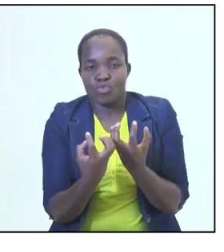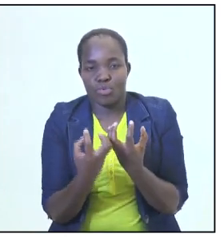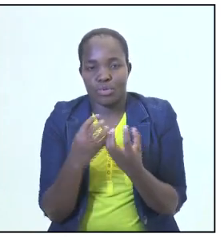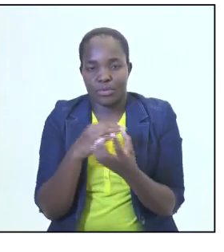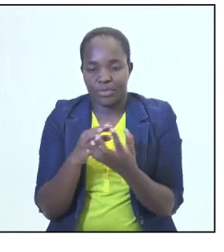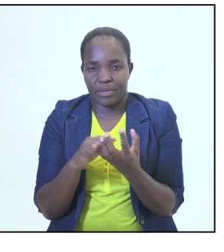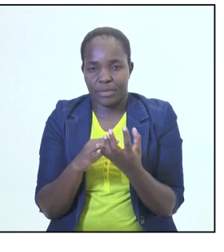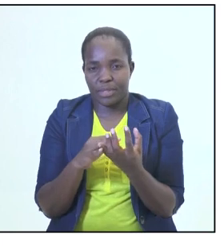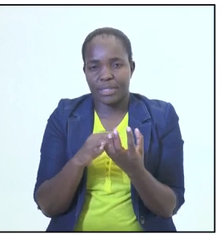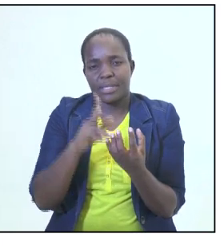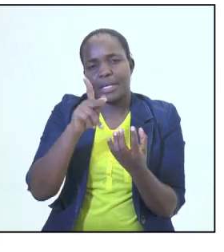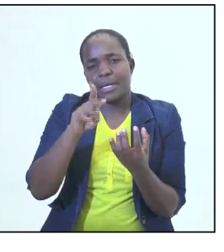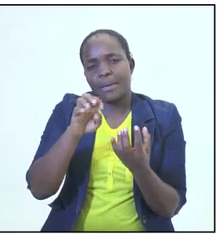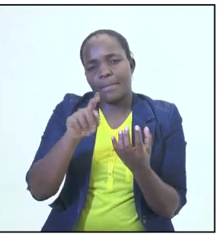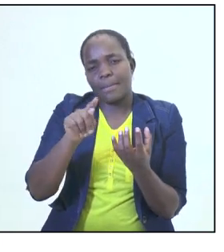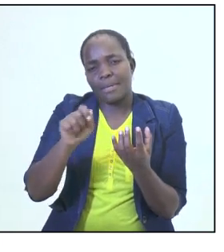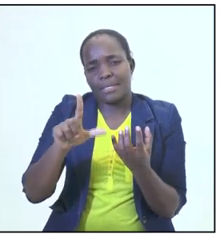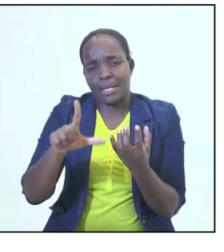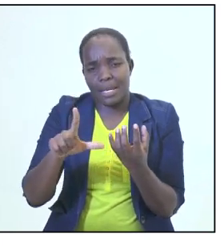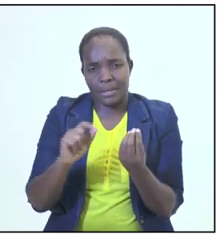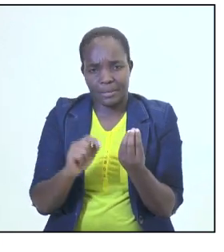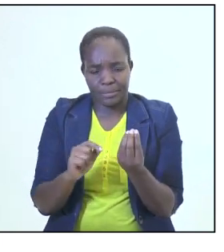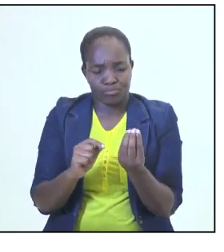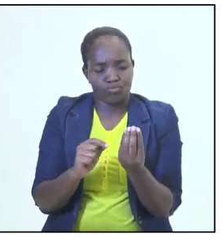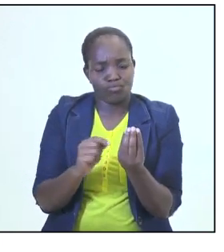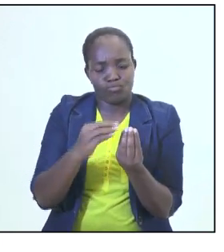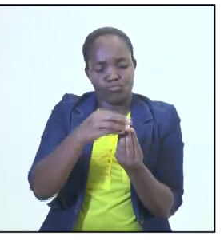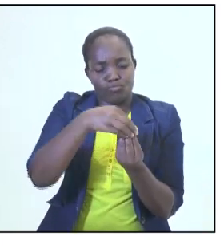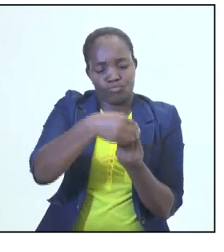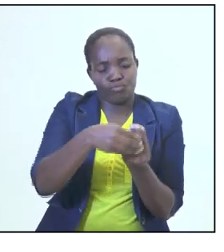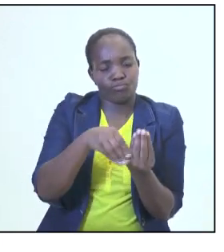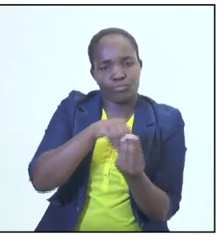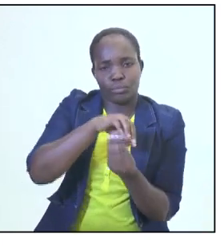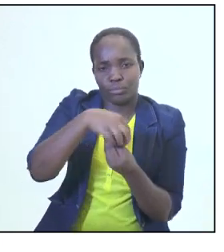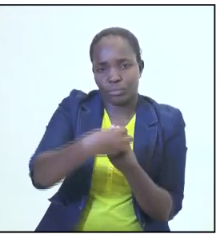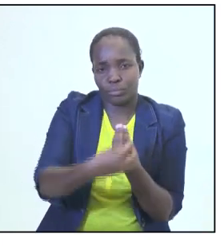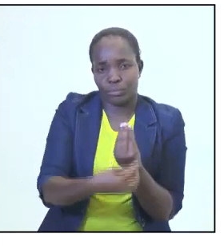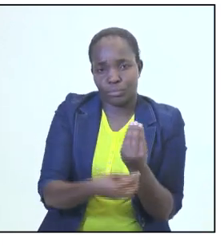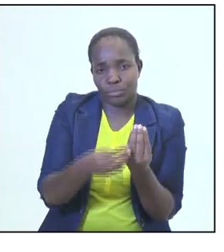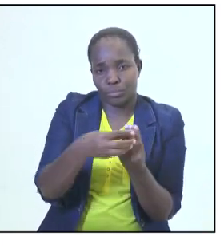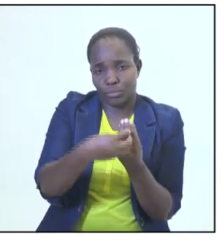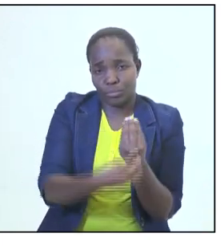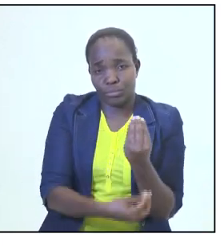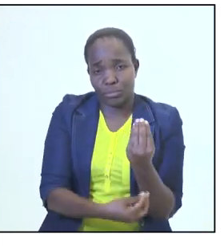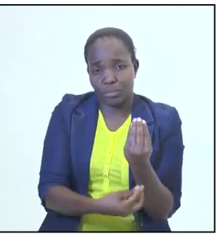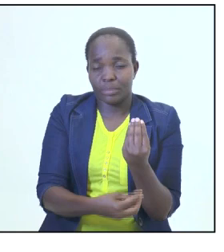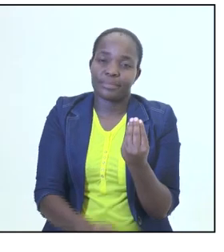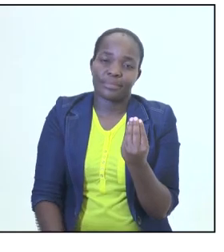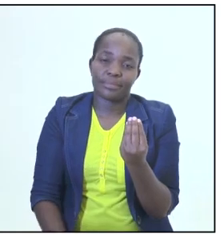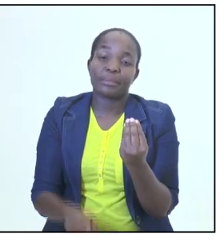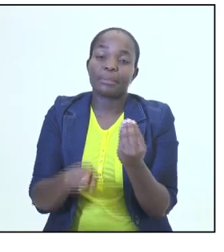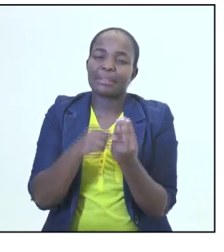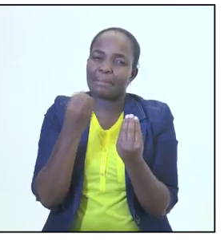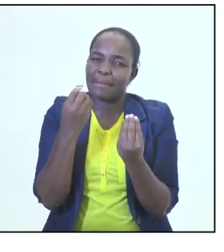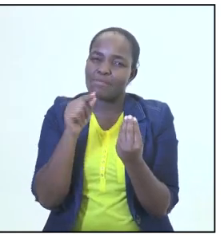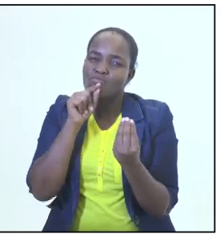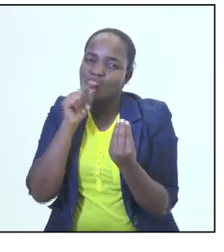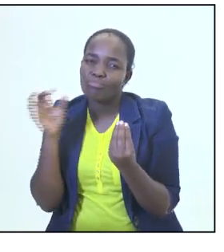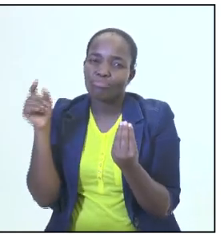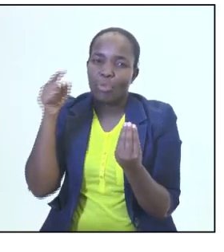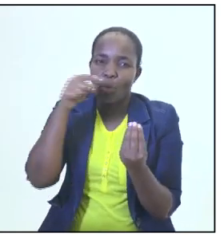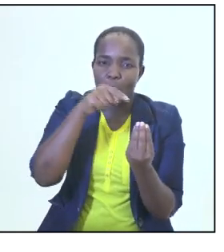the petals. That's the colorful part of the flower, which attracts the many birds.